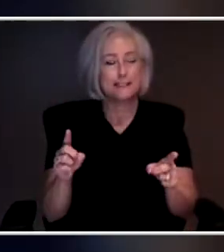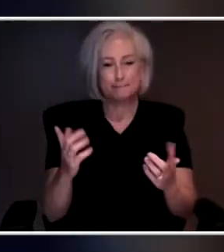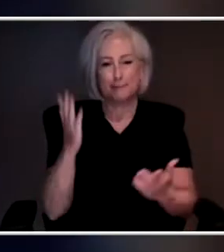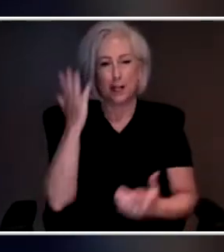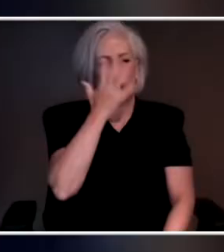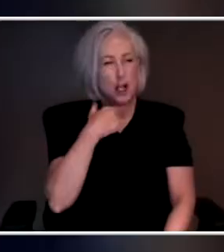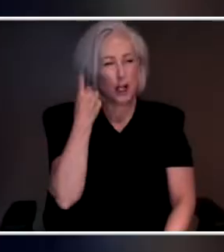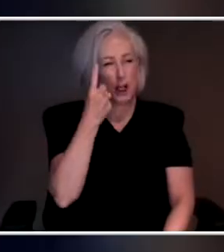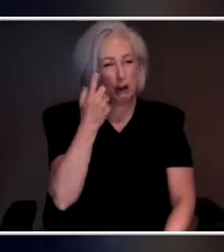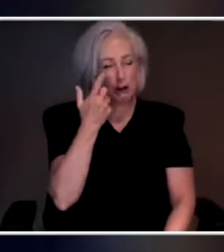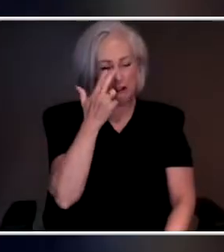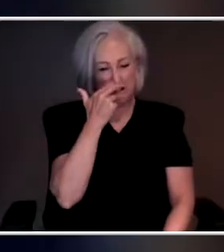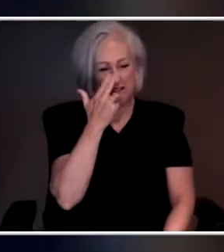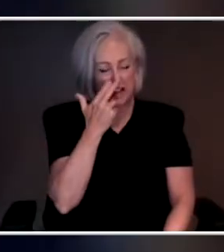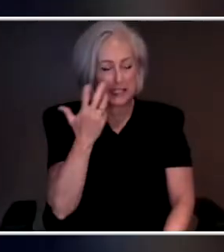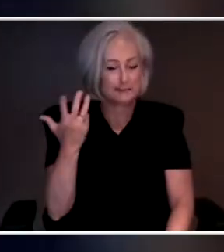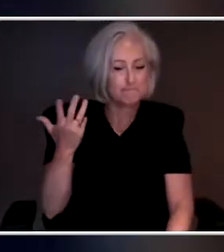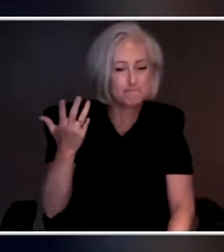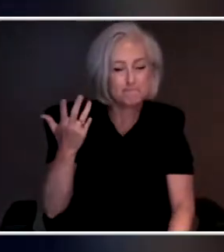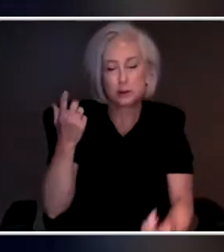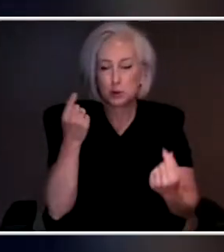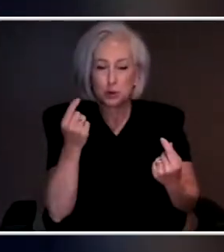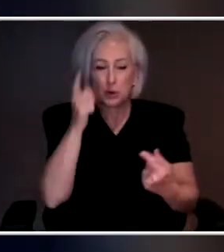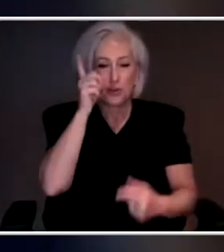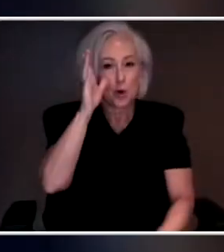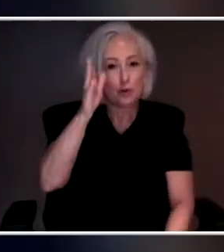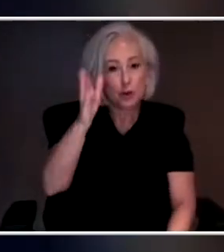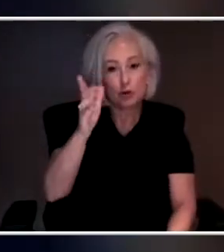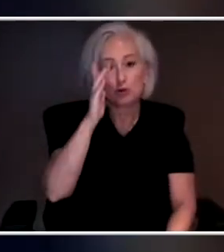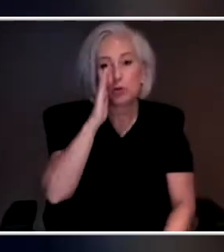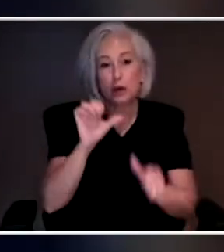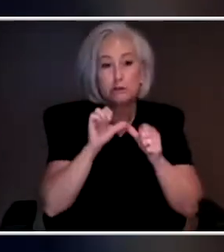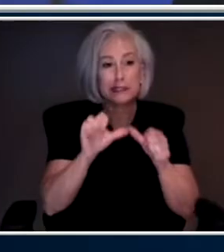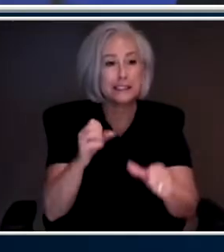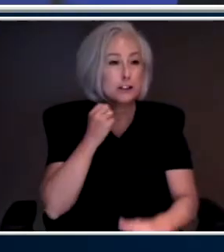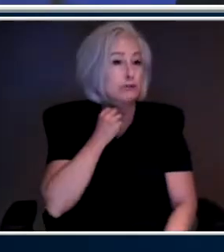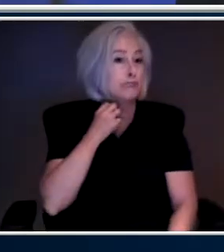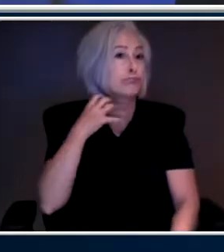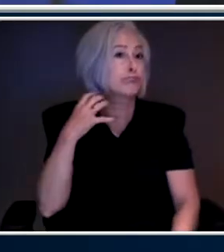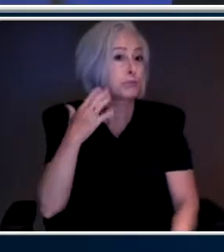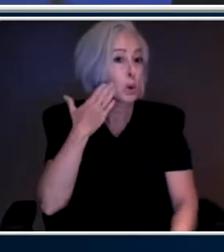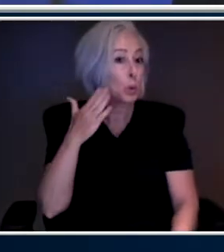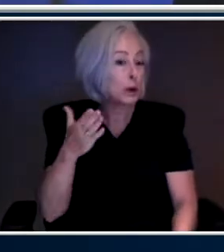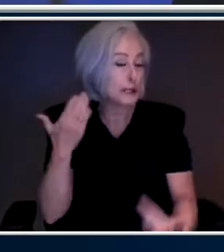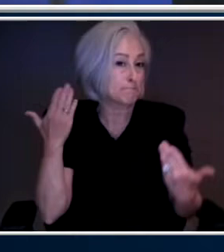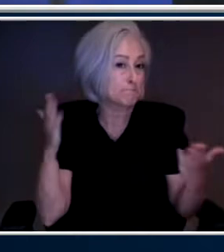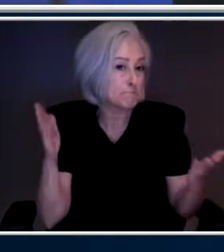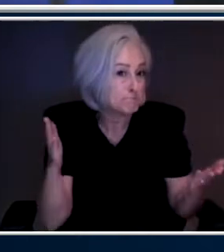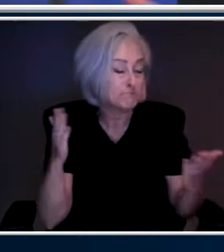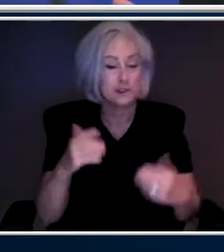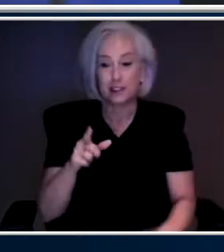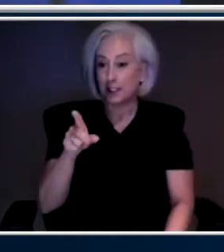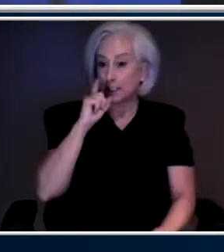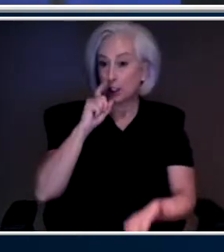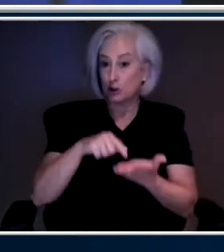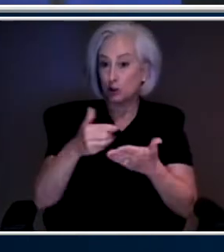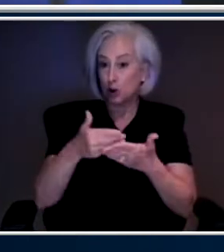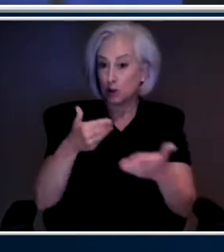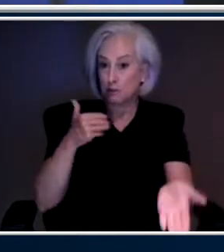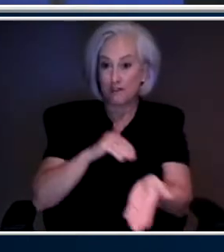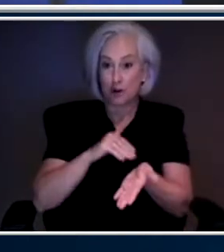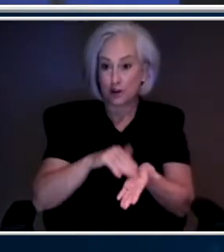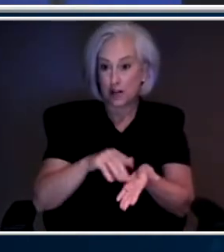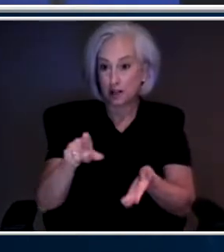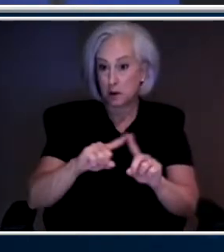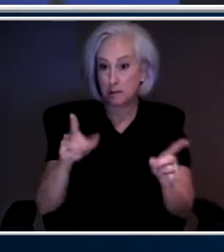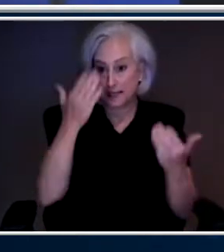I was concerned about the future as to whether it would continue to grow. So had you noticed it before the doctor had and you just didn't know what it was? What were